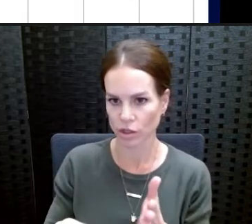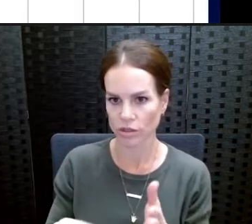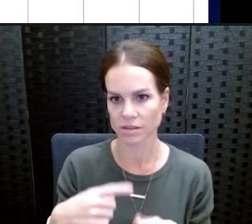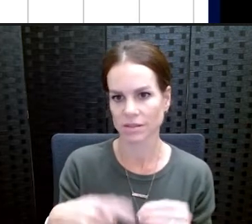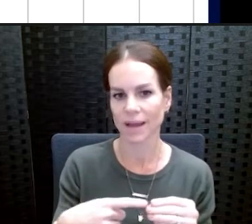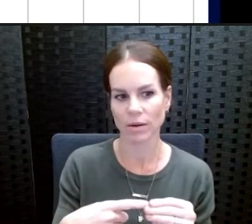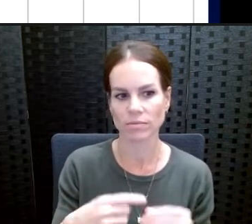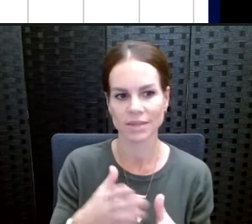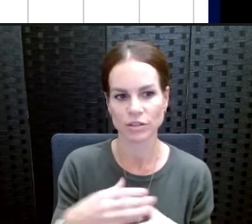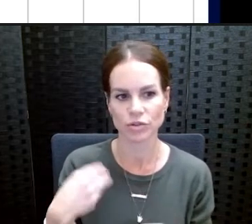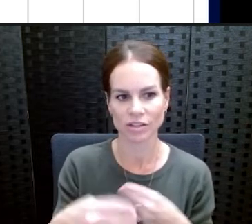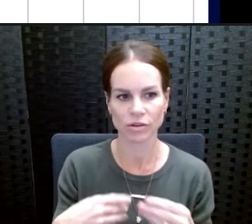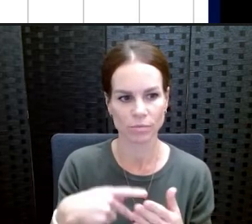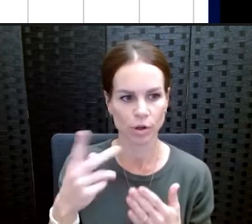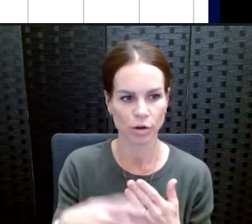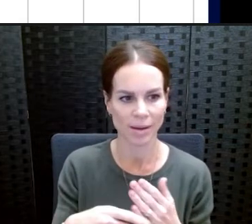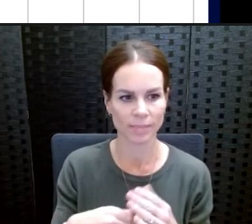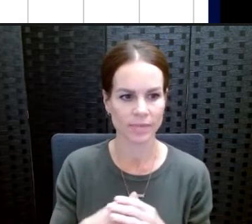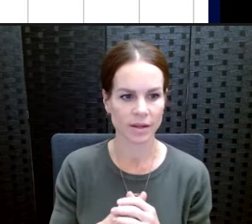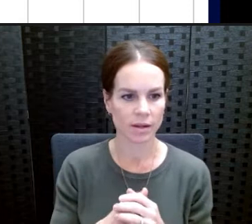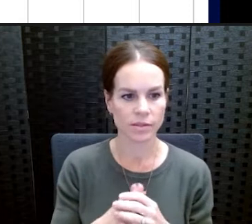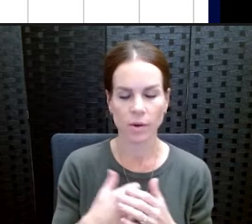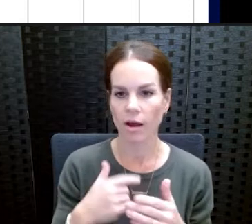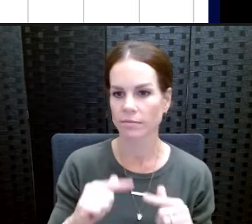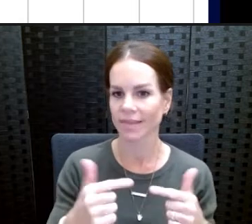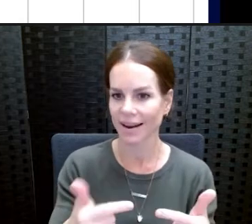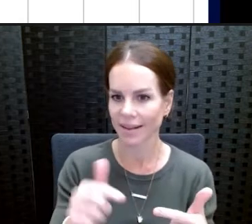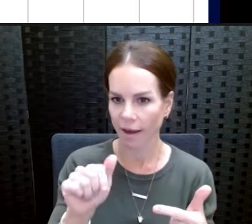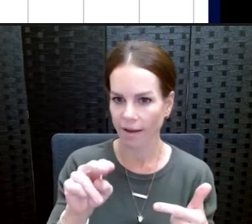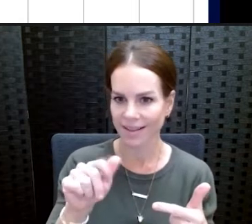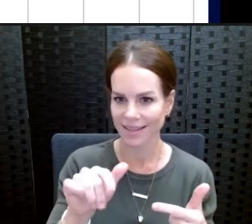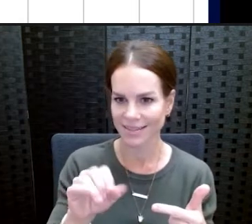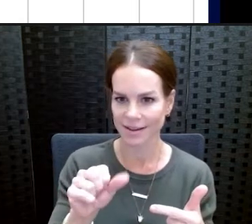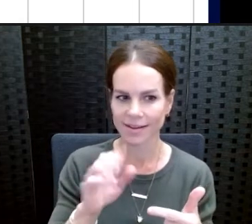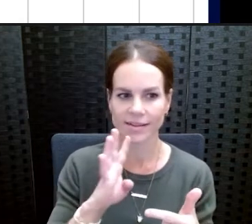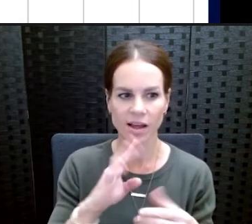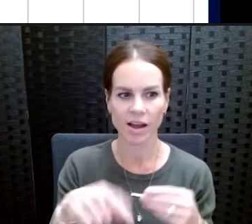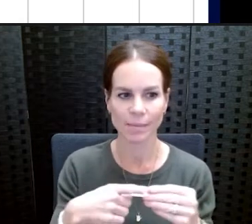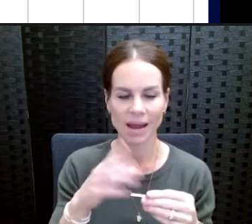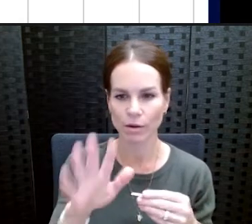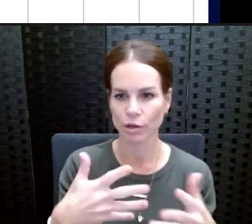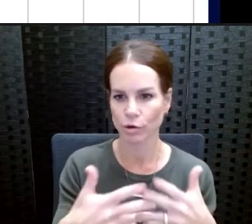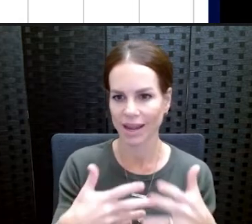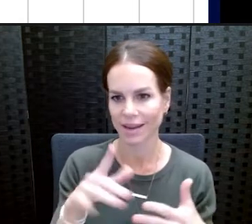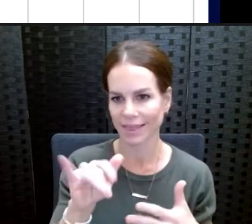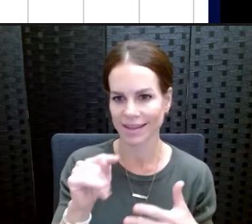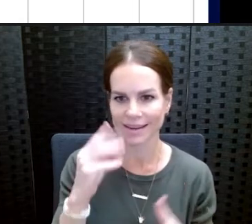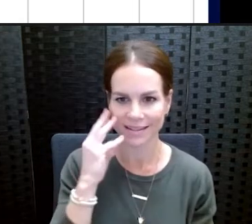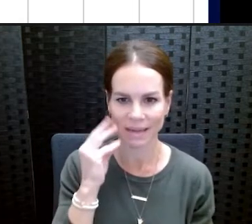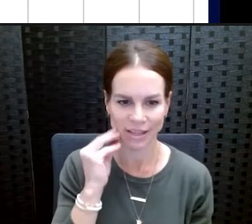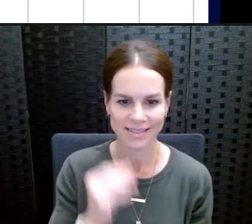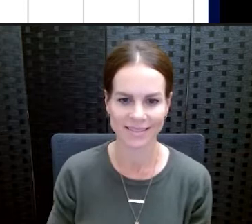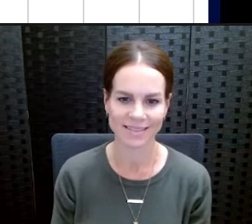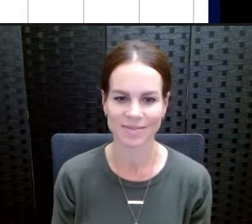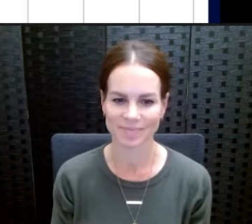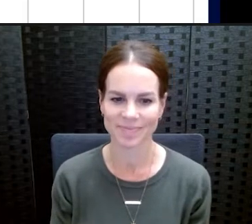search engines that they offered, and I found quite a few articles regarding intergenerational program. So now I will allow Analisa to speak